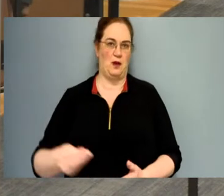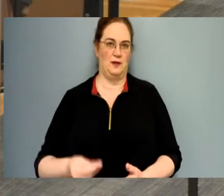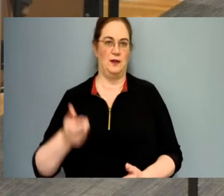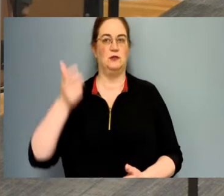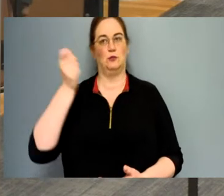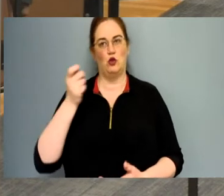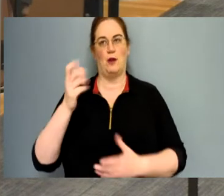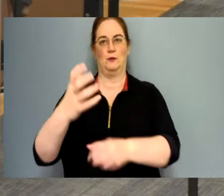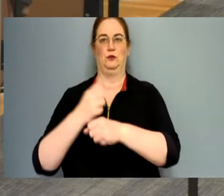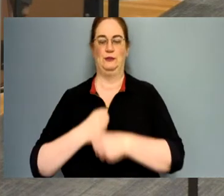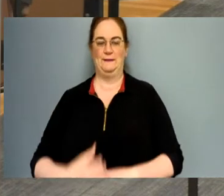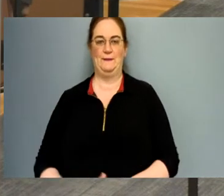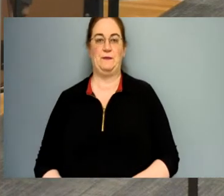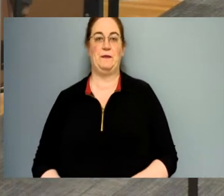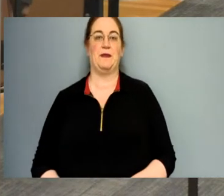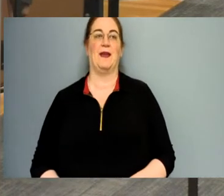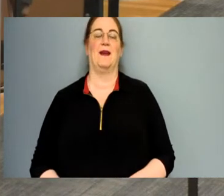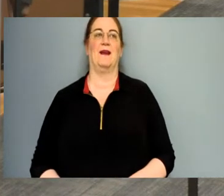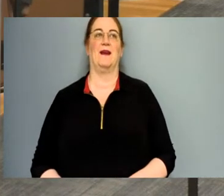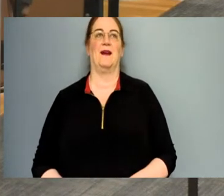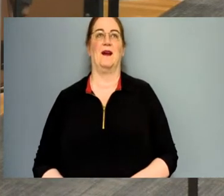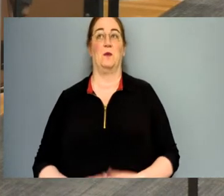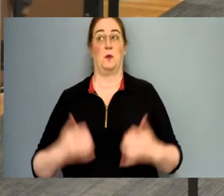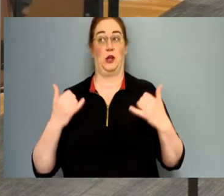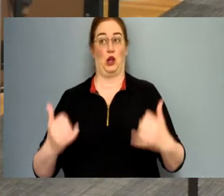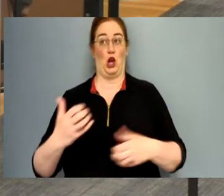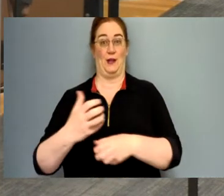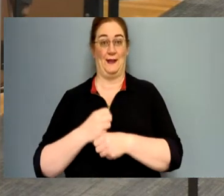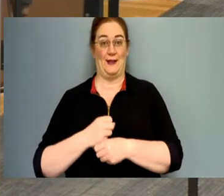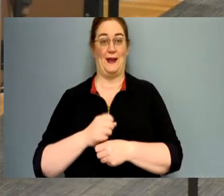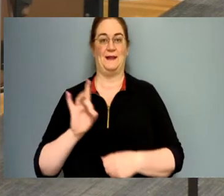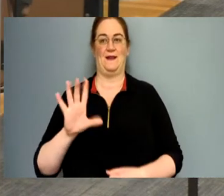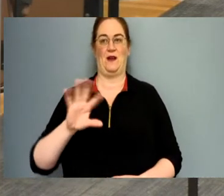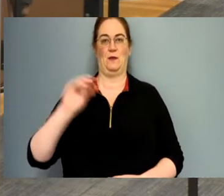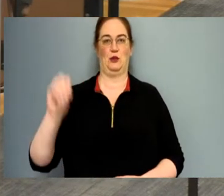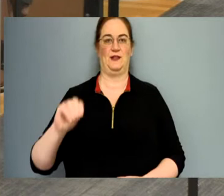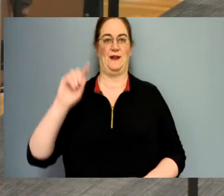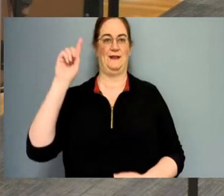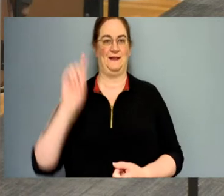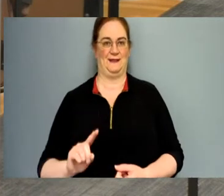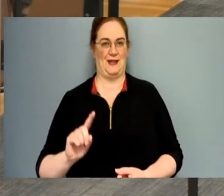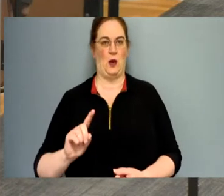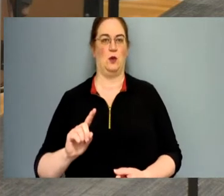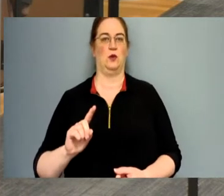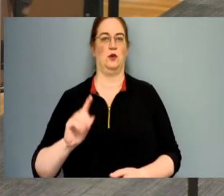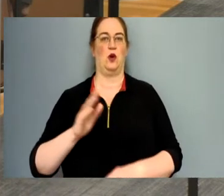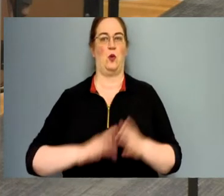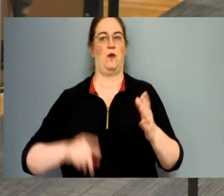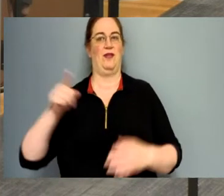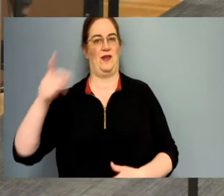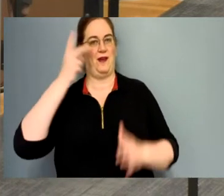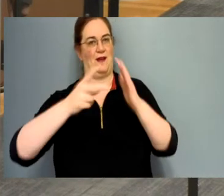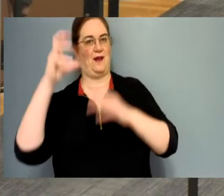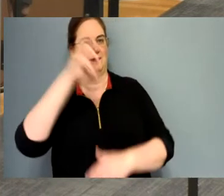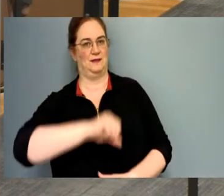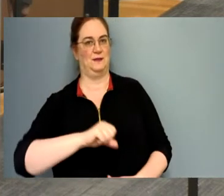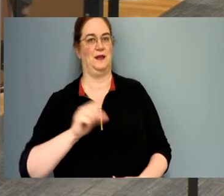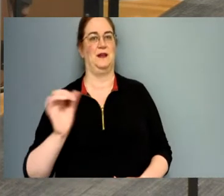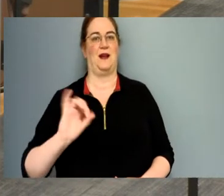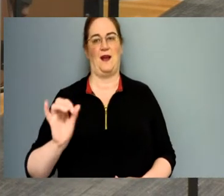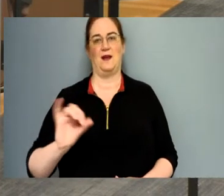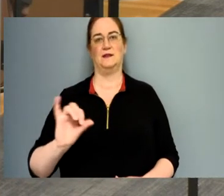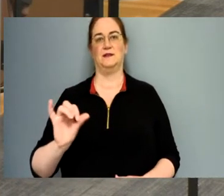to. And what we currently get is an 85% discount on what they estimate